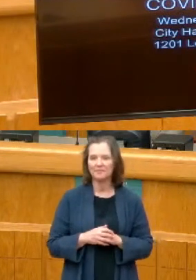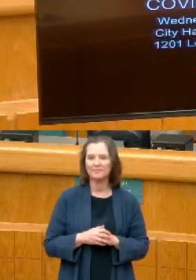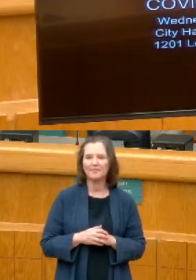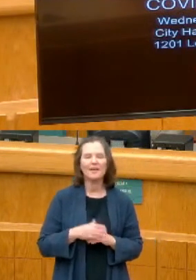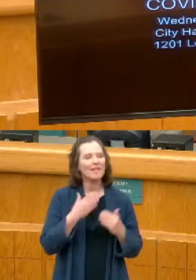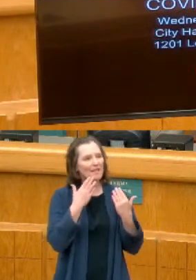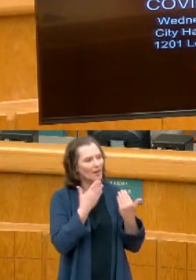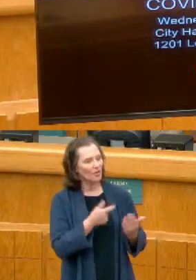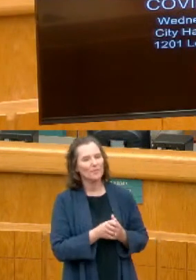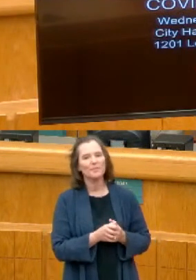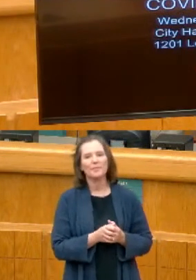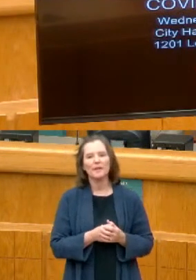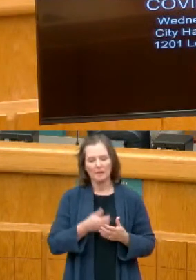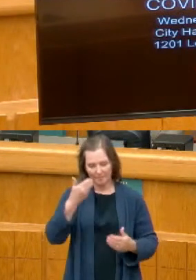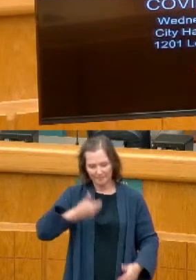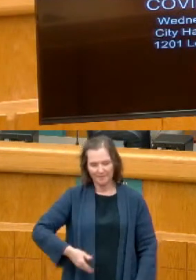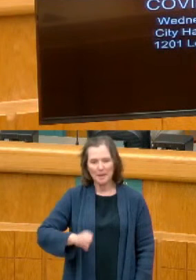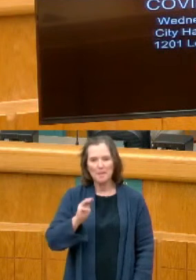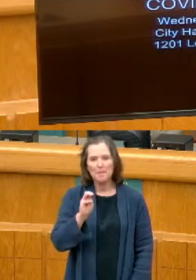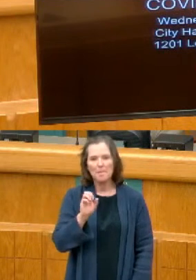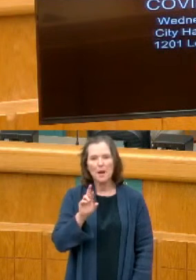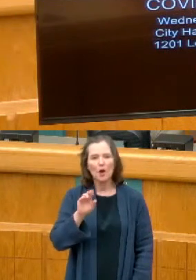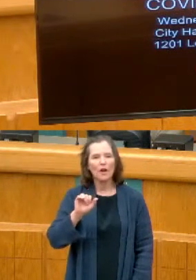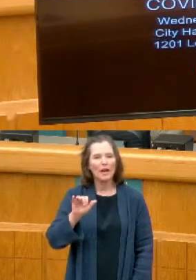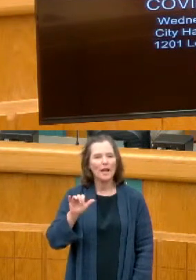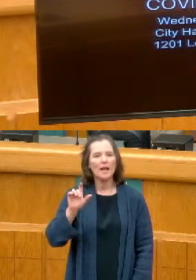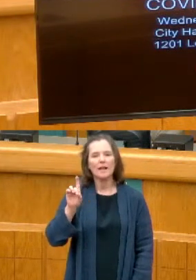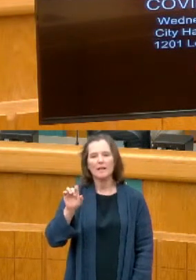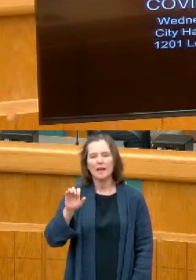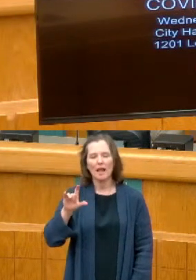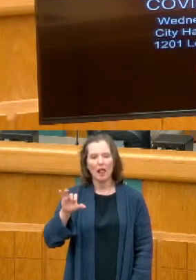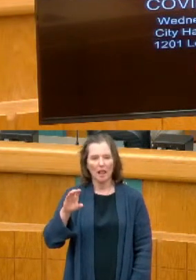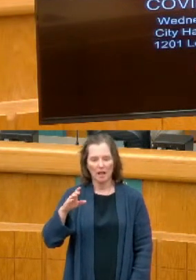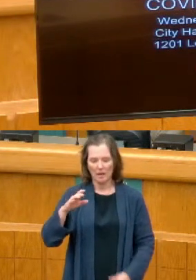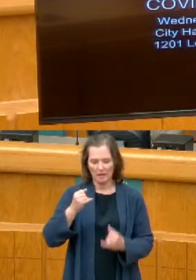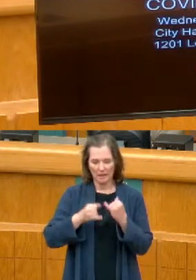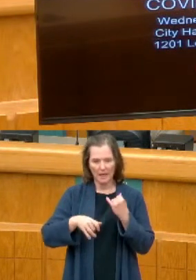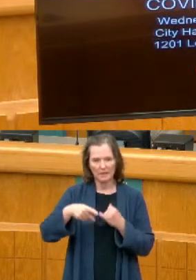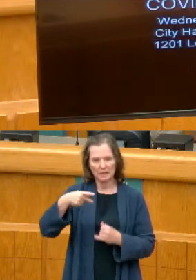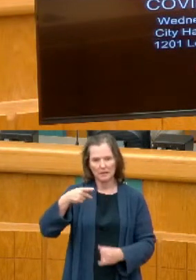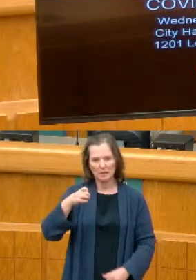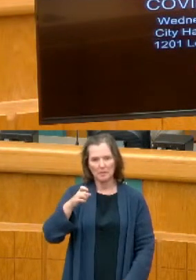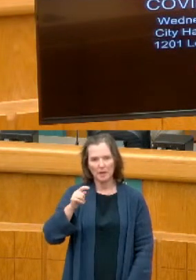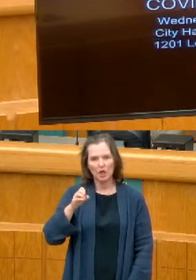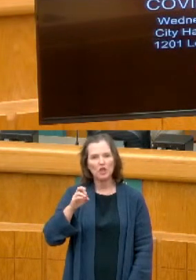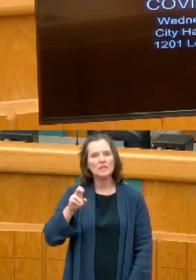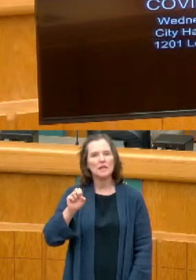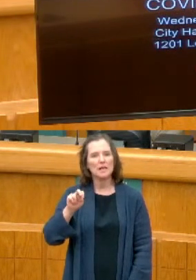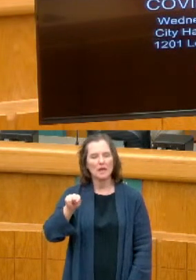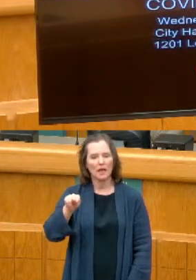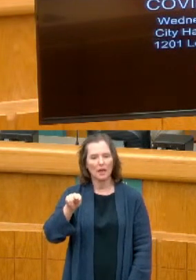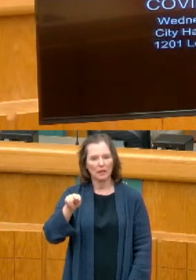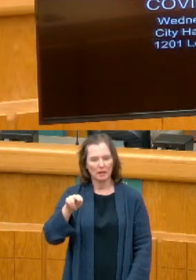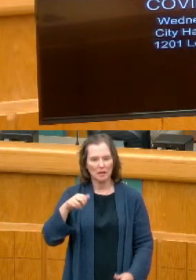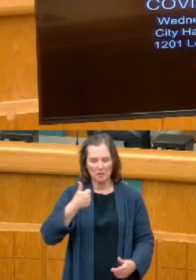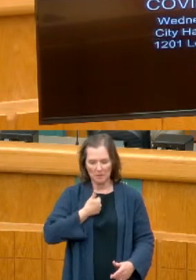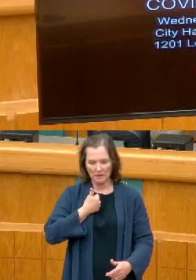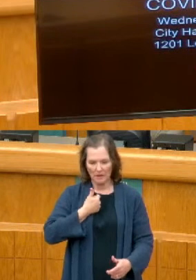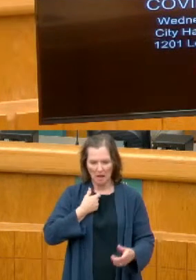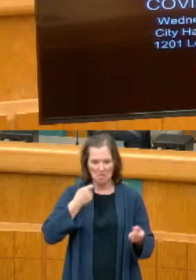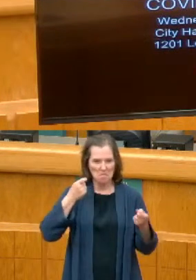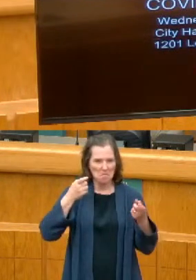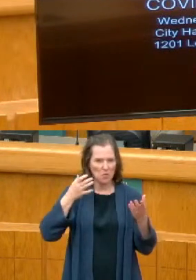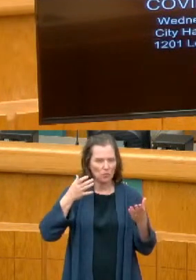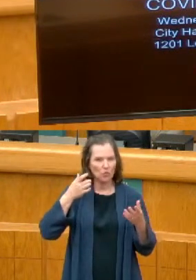Thank you. My name is Dr. Mary Del Peterson, and I'm the Chief Operating Officer and Executive Vice President for the Driscoll Health